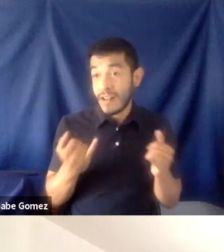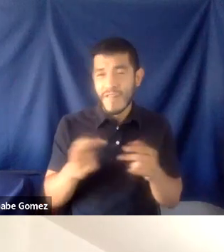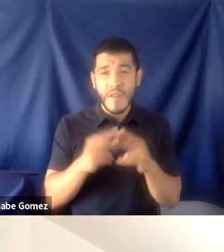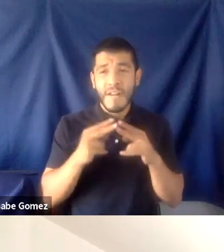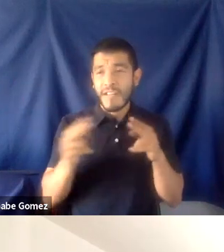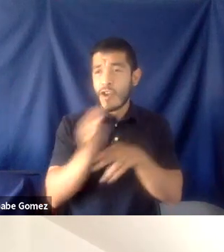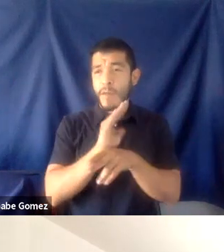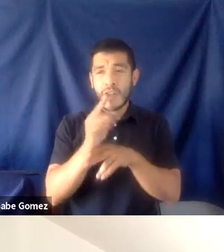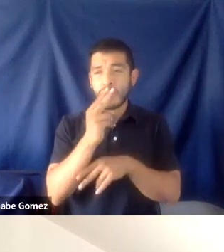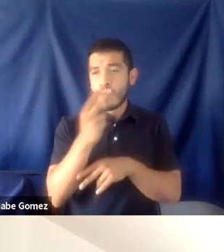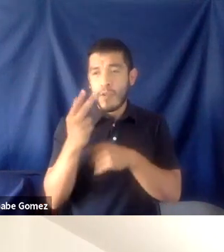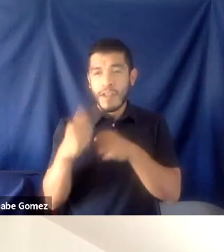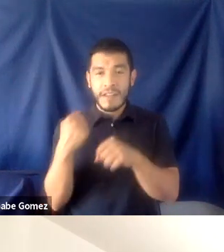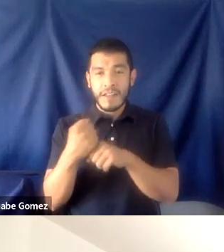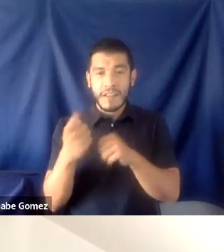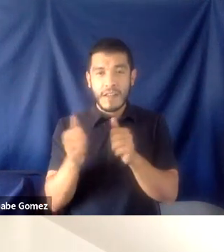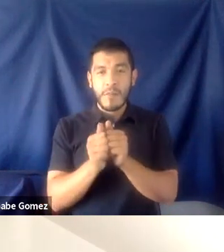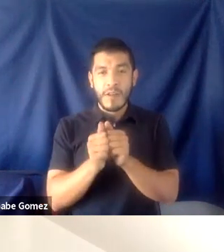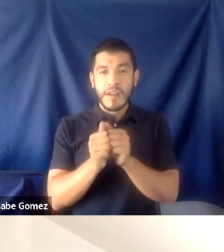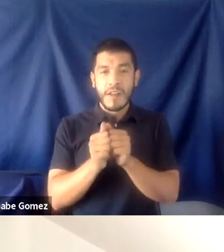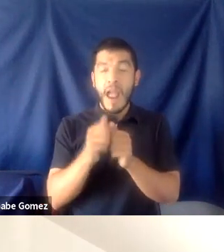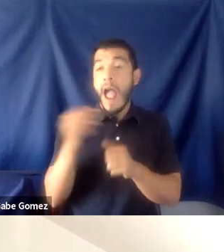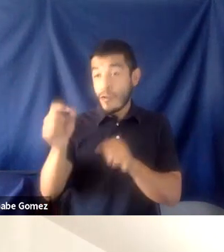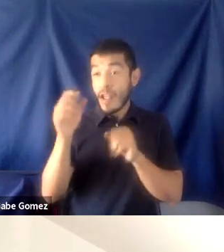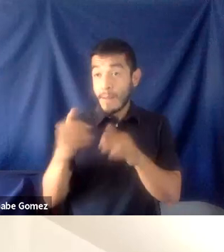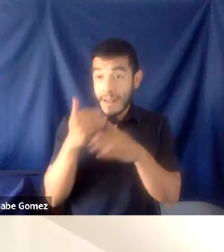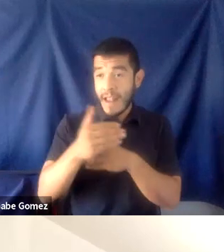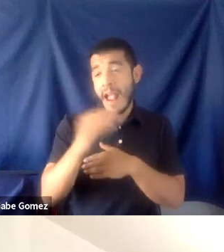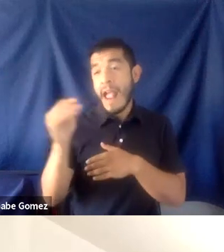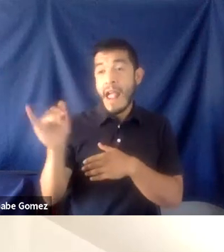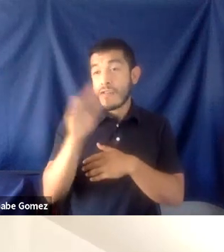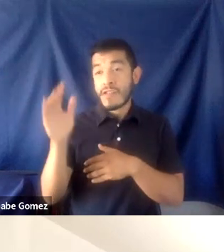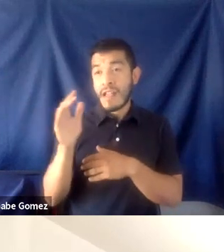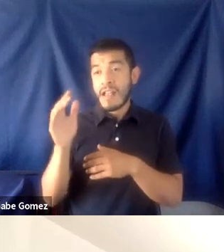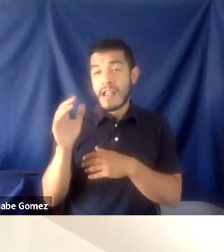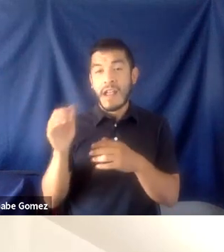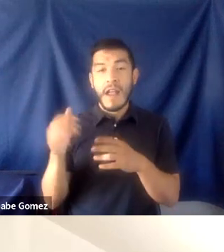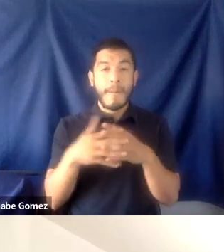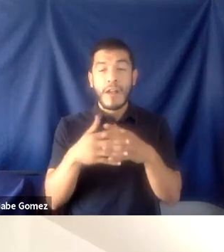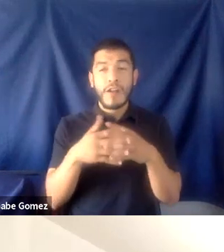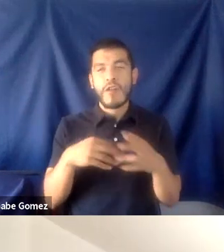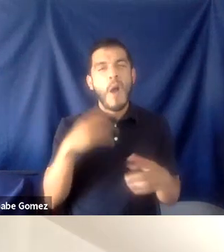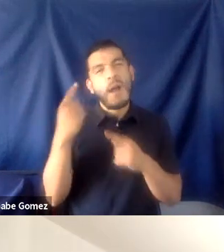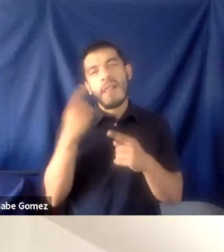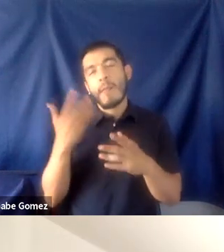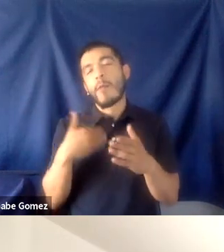busy 2-3 years with both And She Could Be Next and Asian American. So I'm sort of thinking about what that could